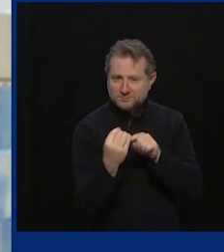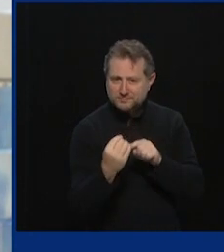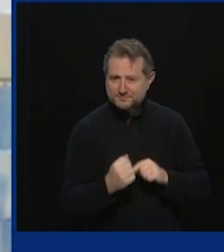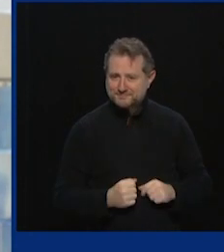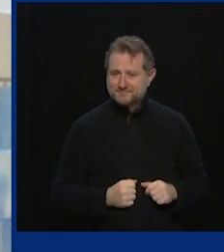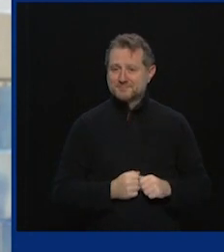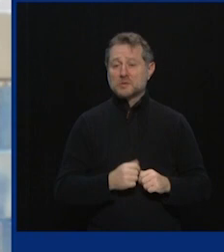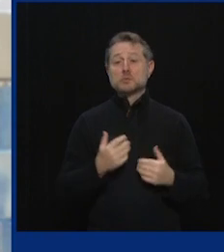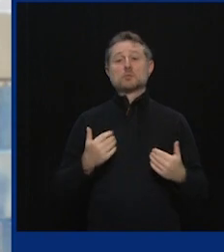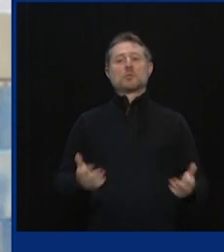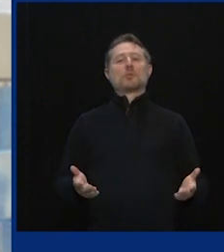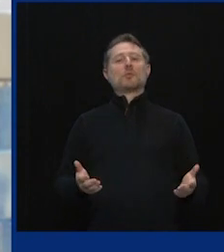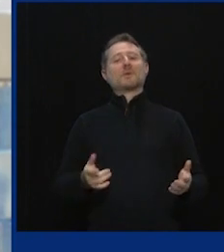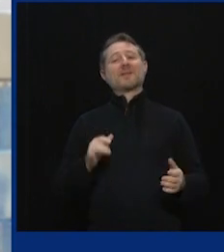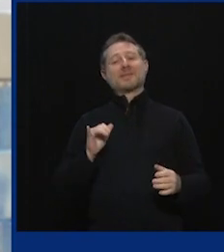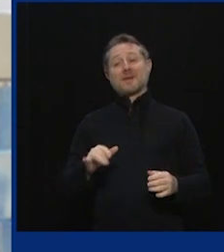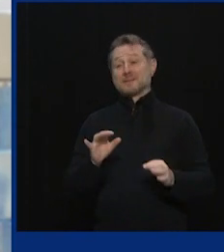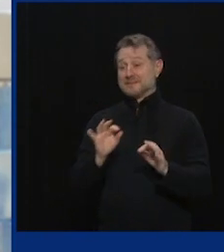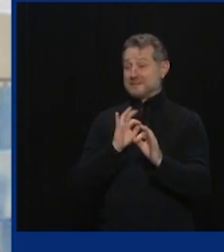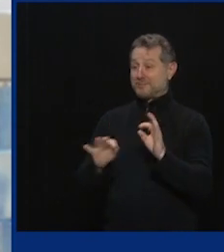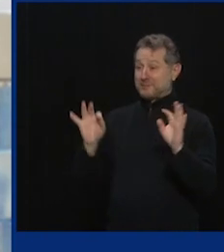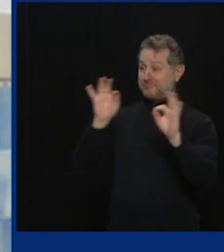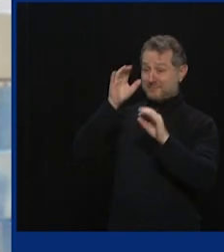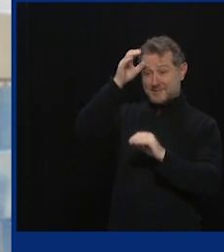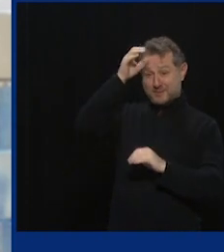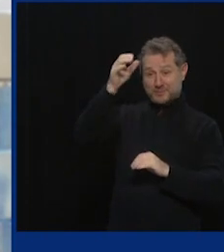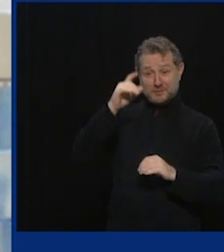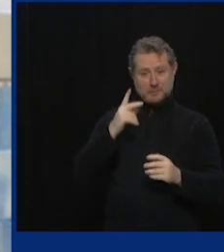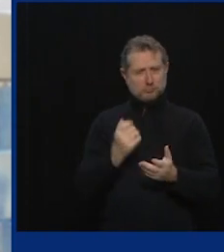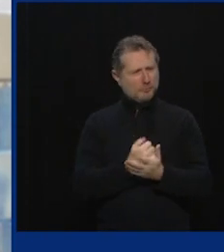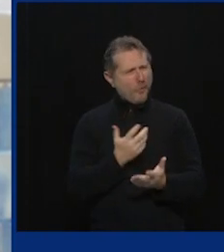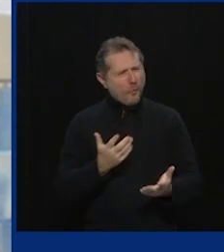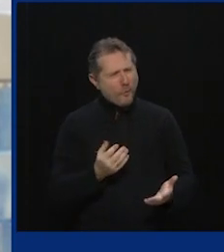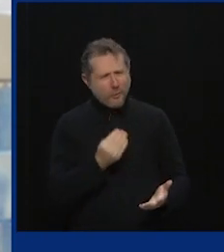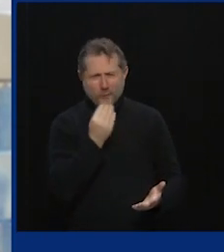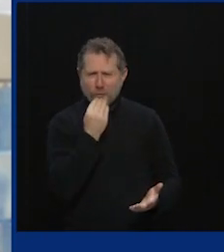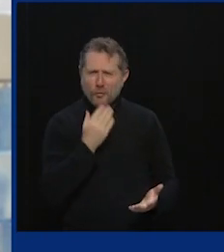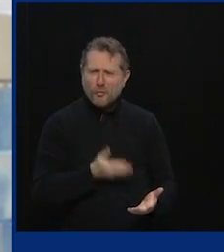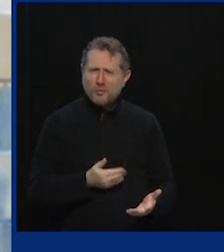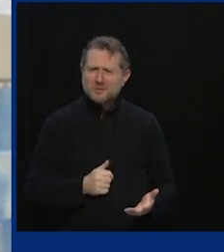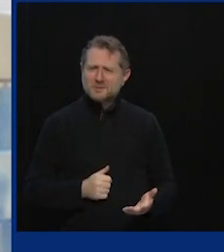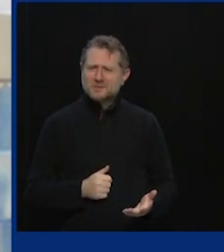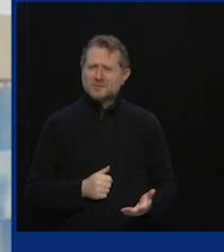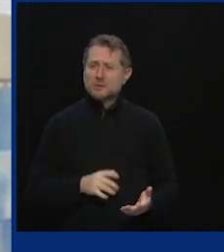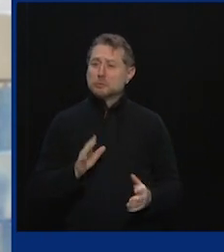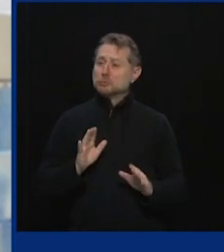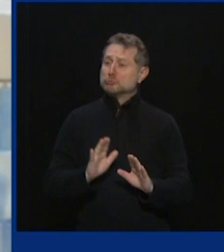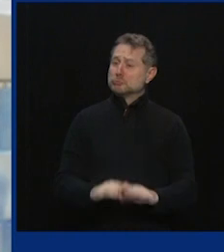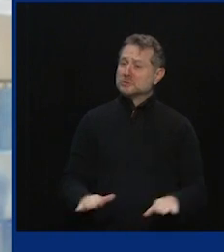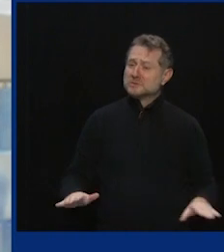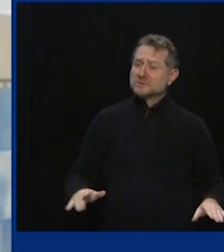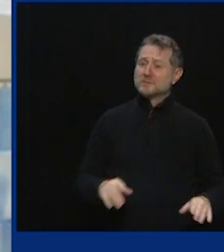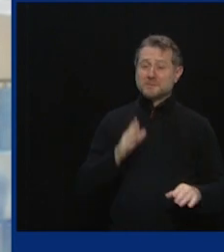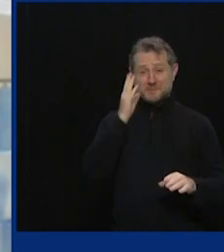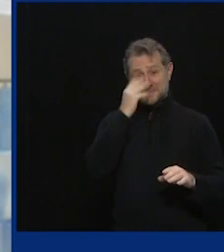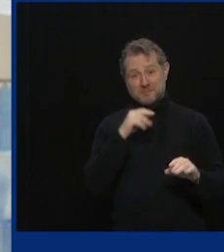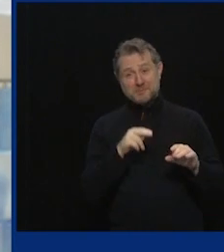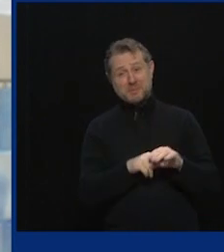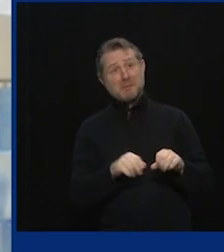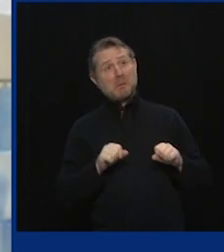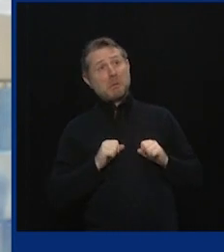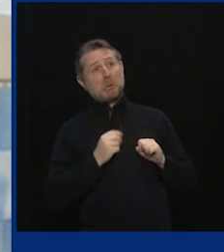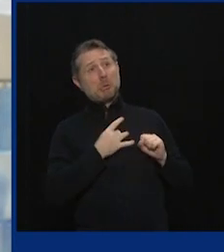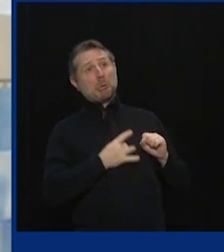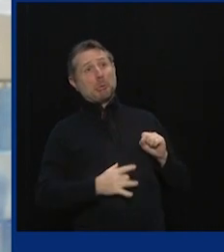simple proposition that people deserve to have food on their table, and little children go to bed not with their tummies growling, but